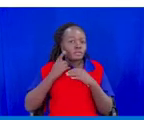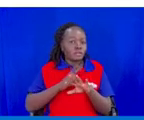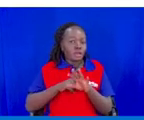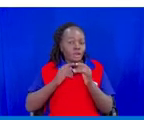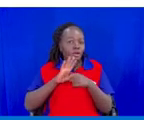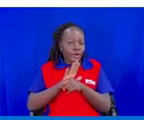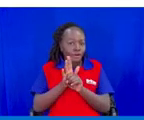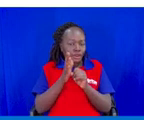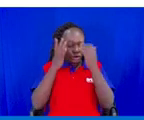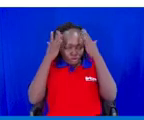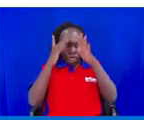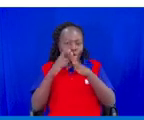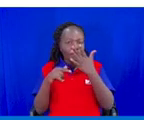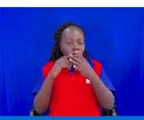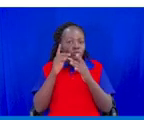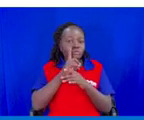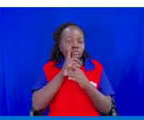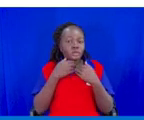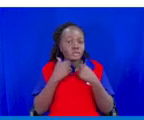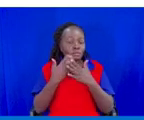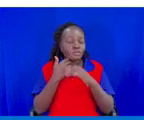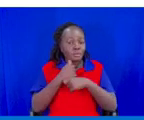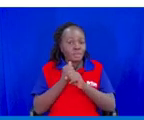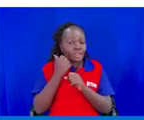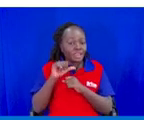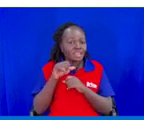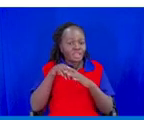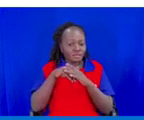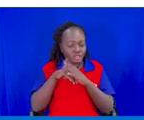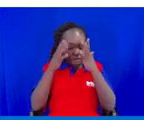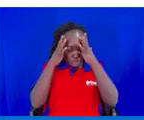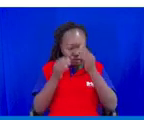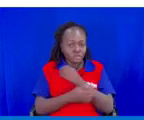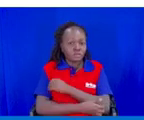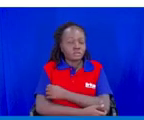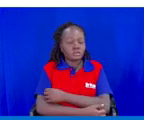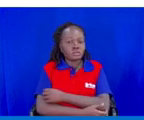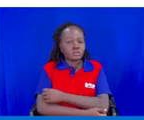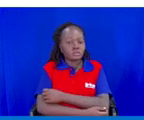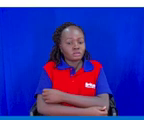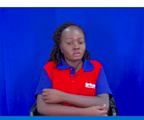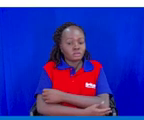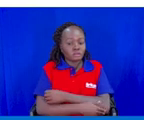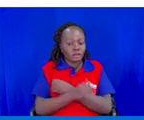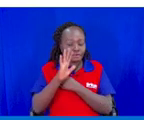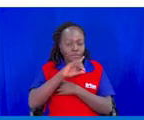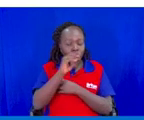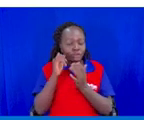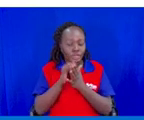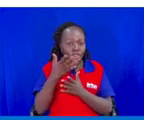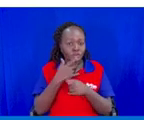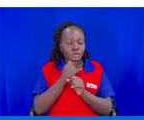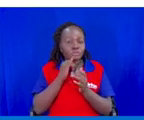of COVID-19. Before you make any investment decision, there are key 5 questions that you need to make sure that you have answers